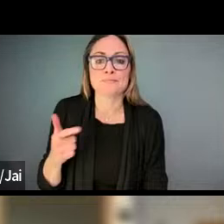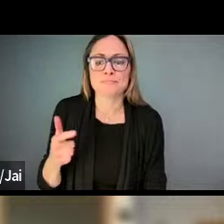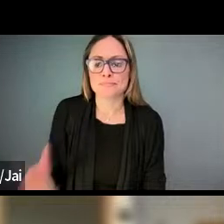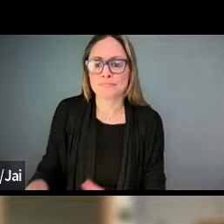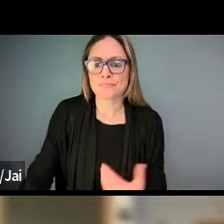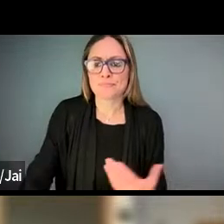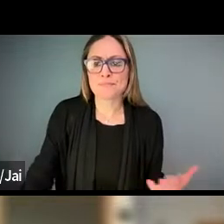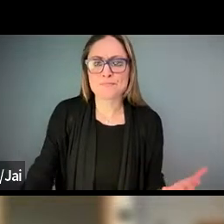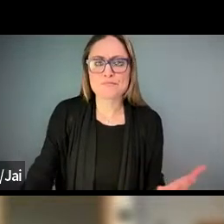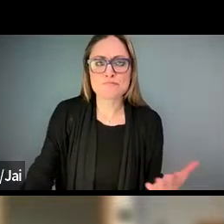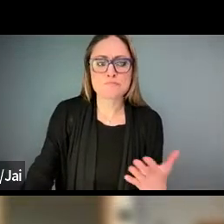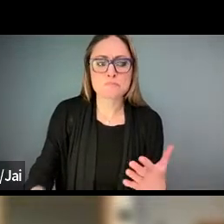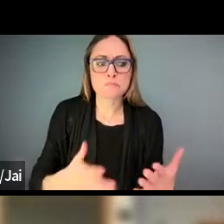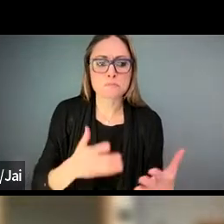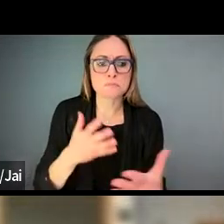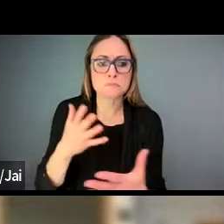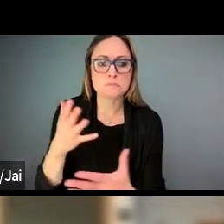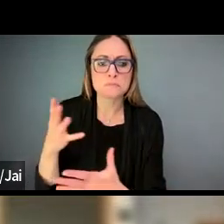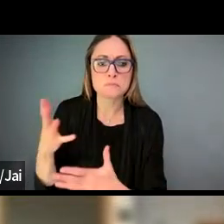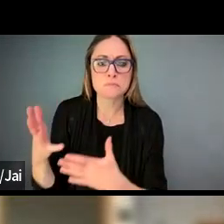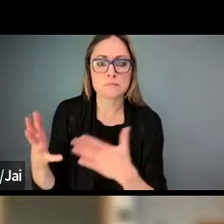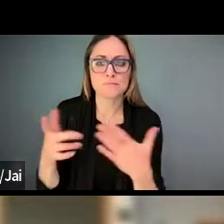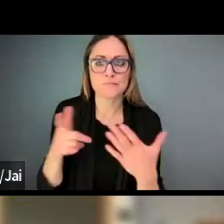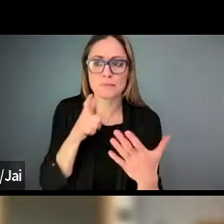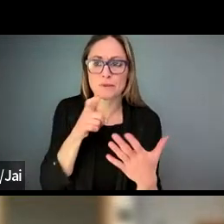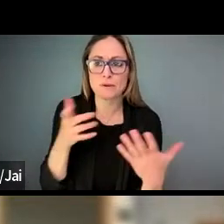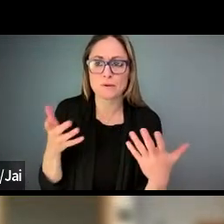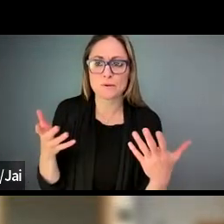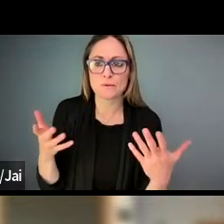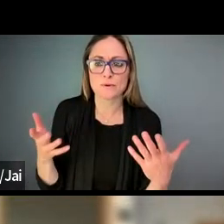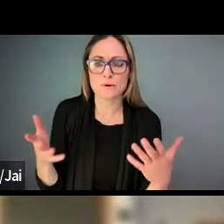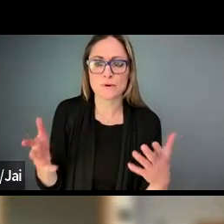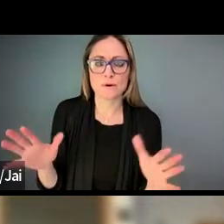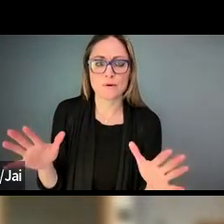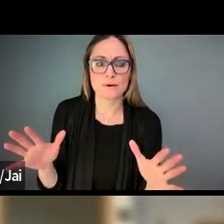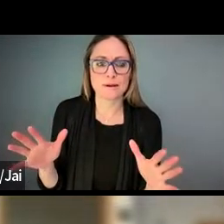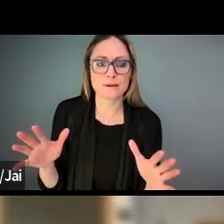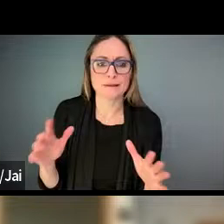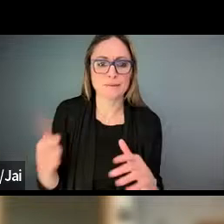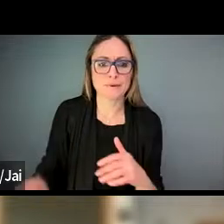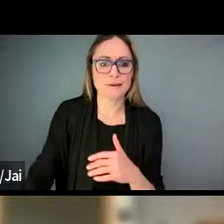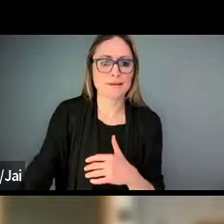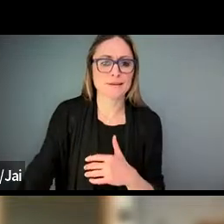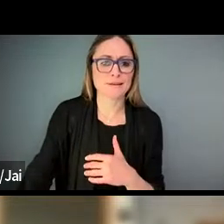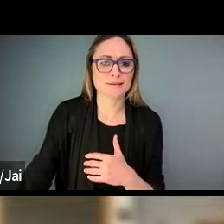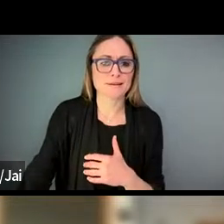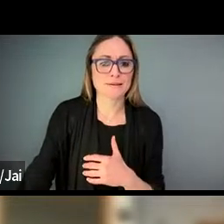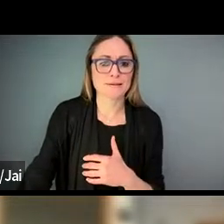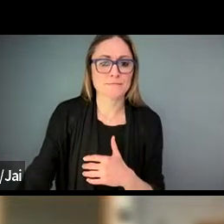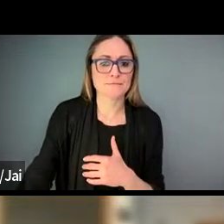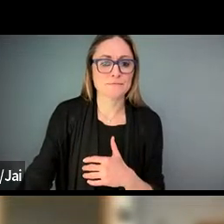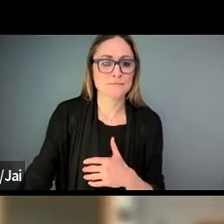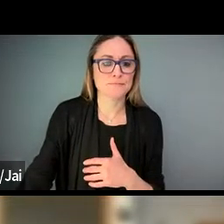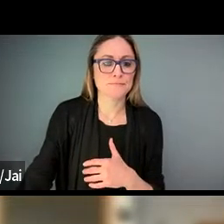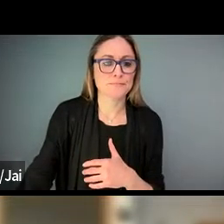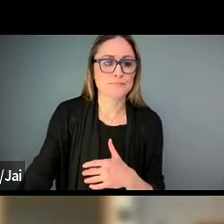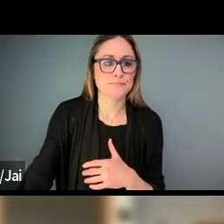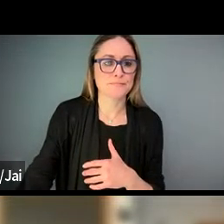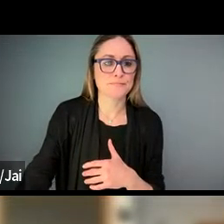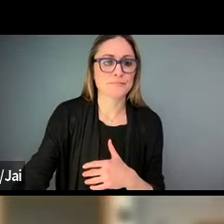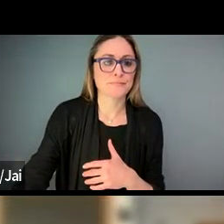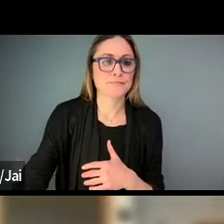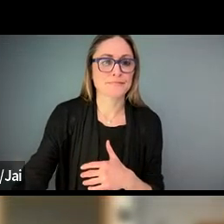know who's gone already. Chandra? Can you hear me?